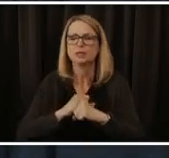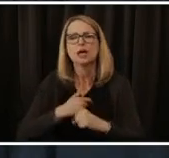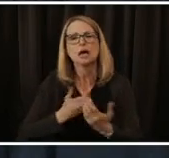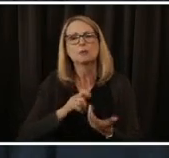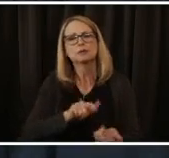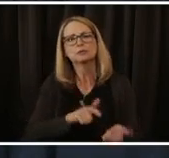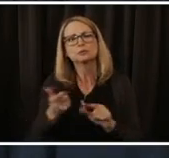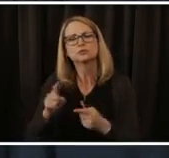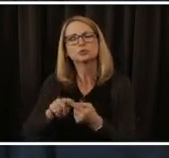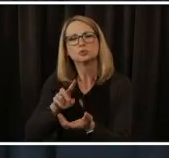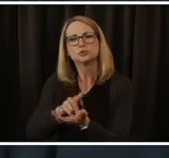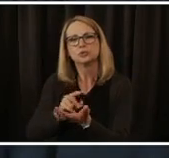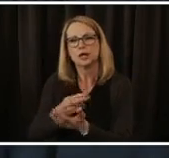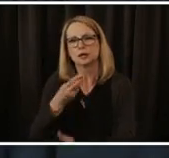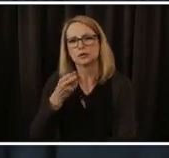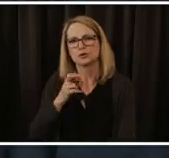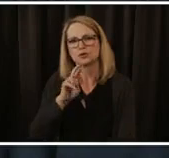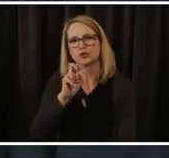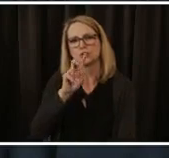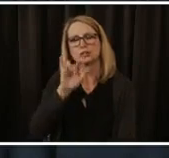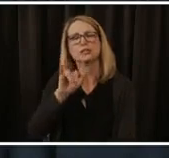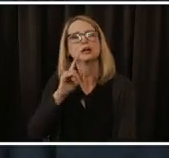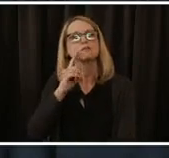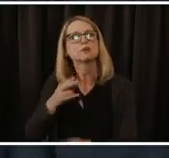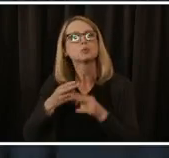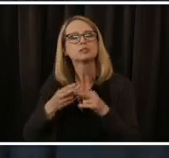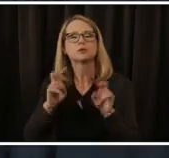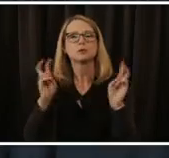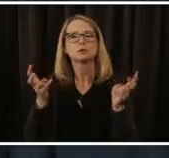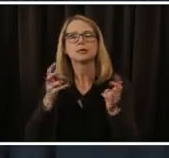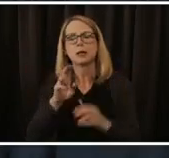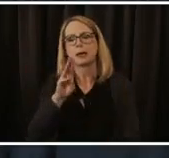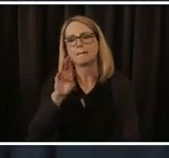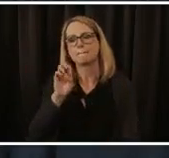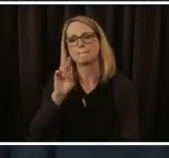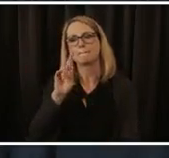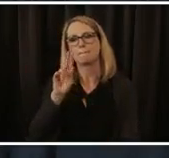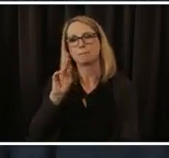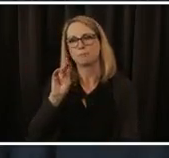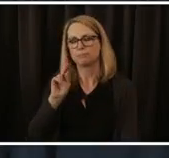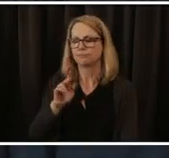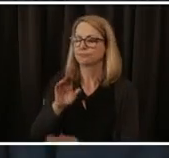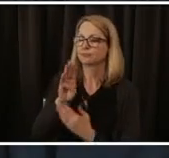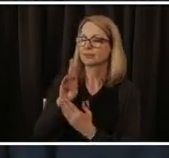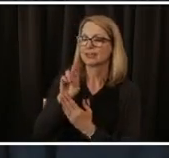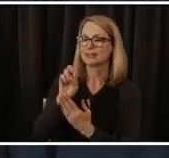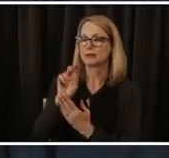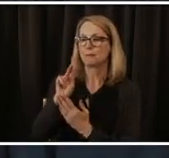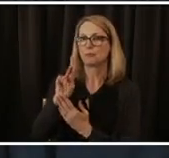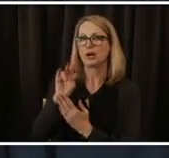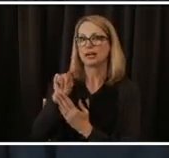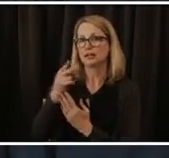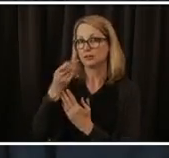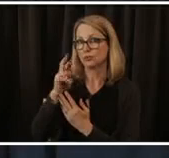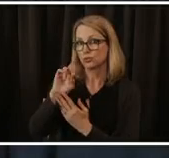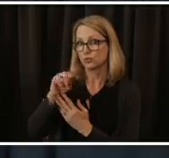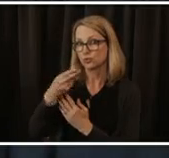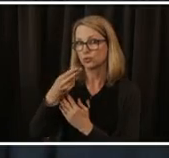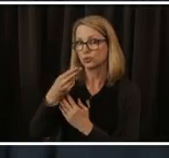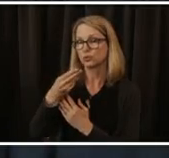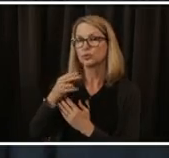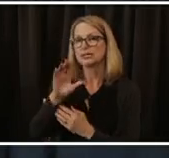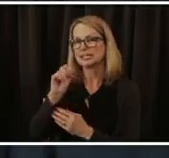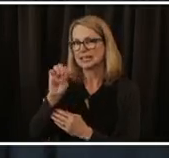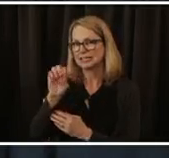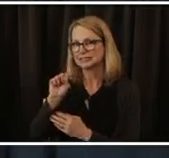on breakthrough cases, how people who have been vaccinated are faring compared to people who haven't been vaccinated, just the cold,